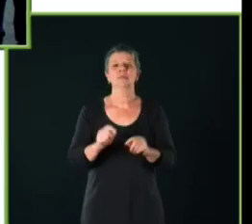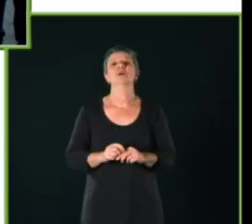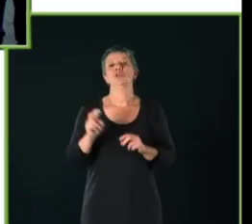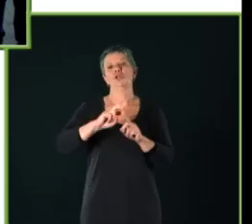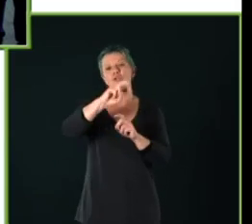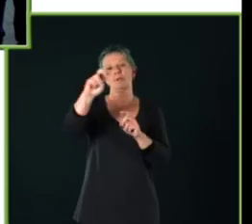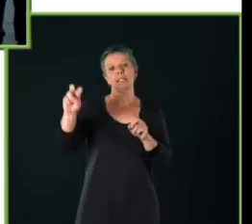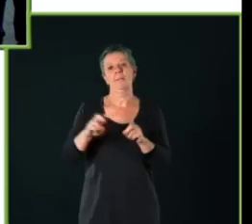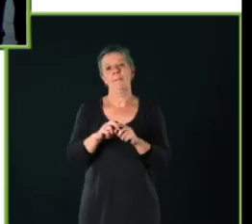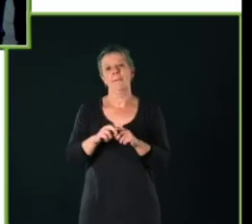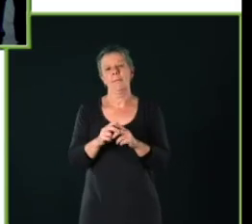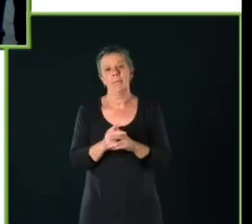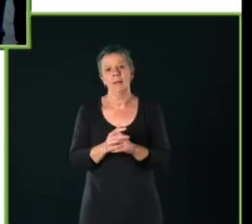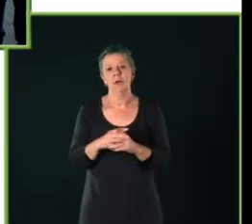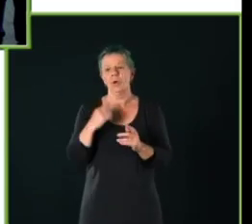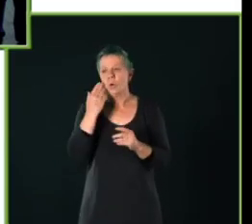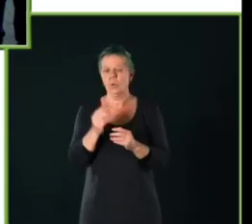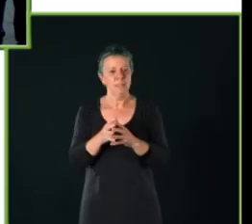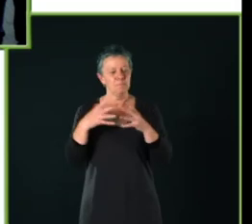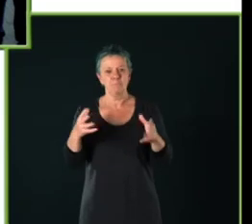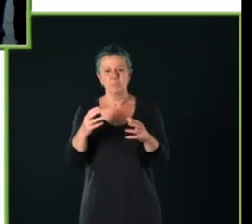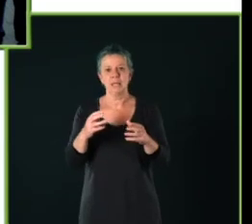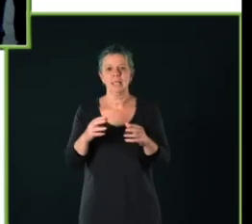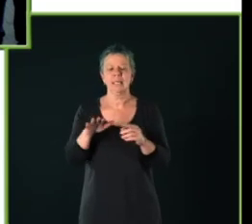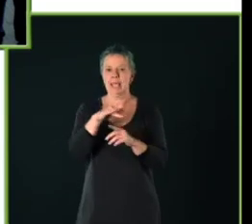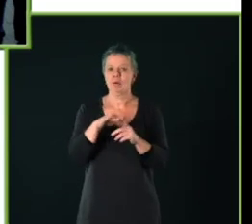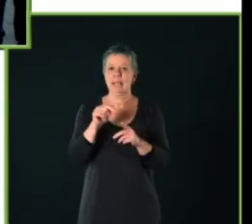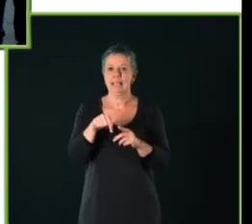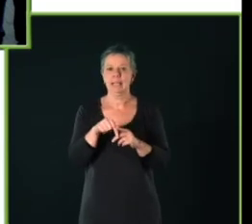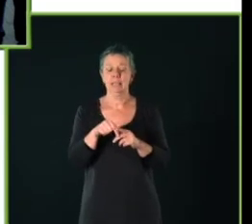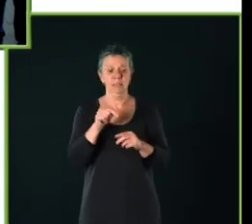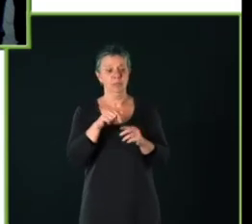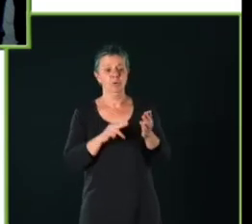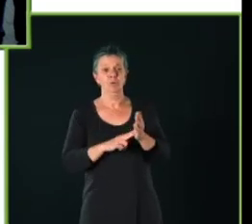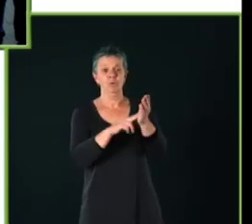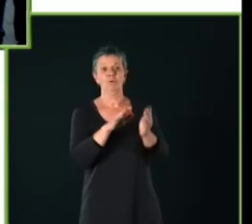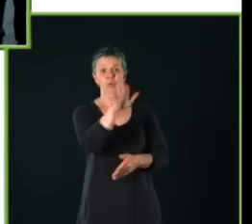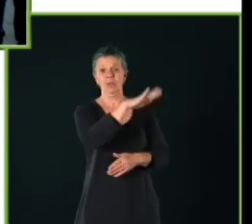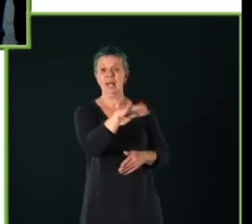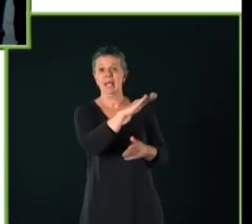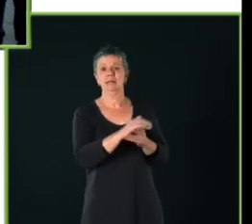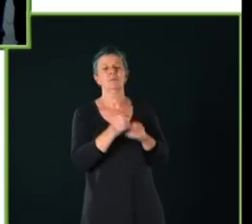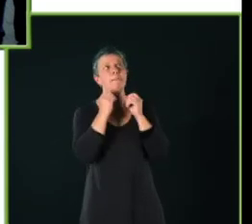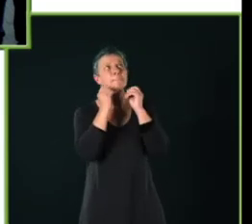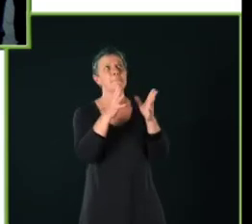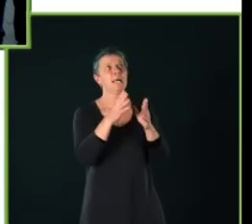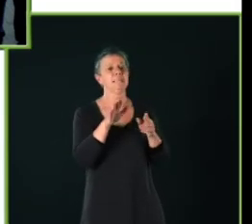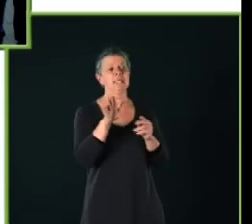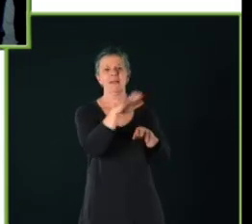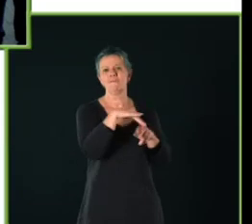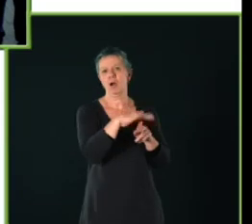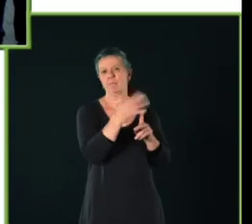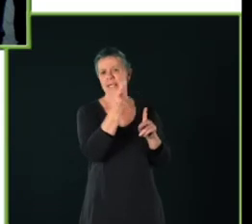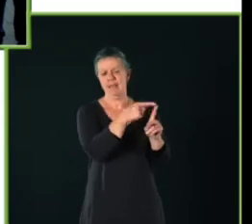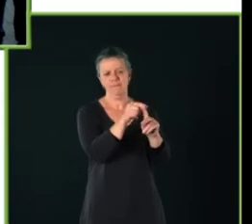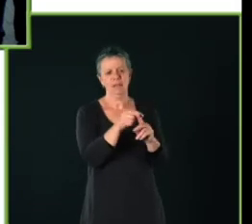be a major function for us. Tourism is we've got such wonderful attractions up here. So everything is